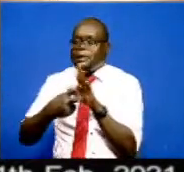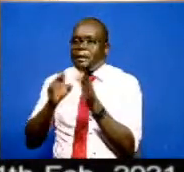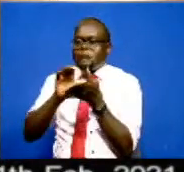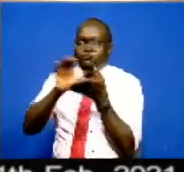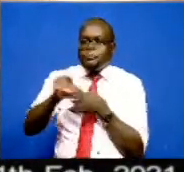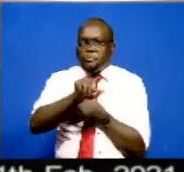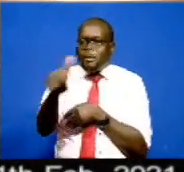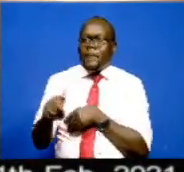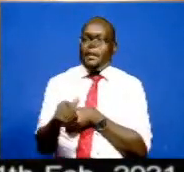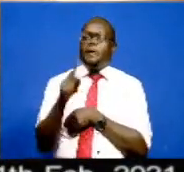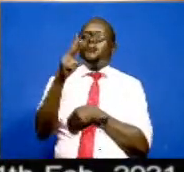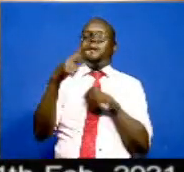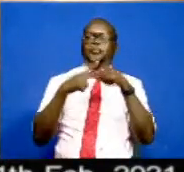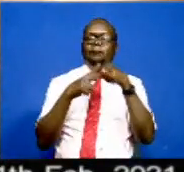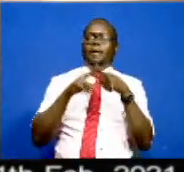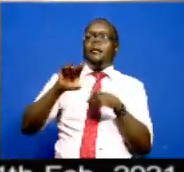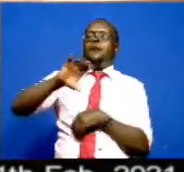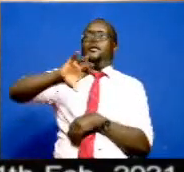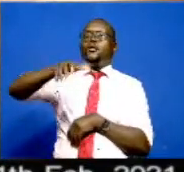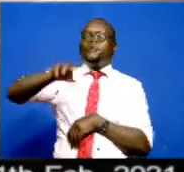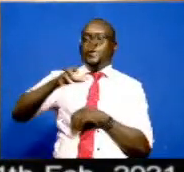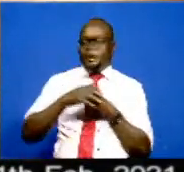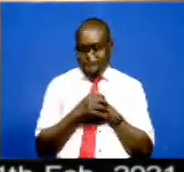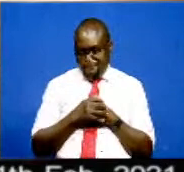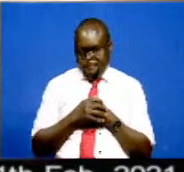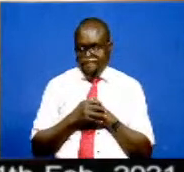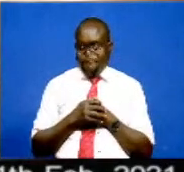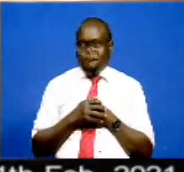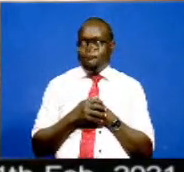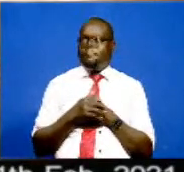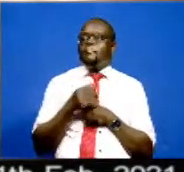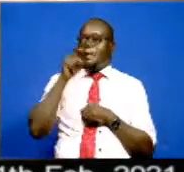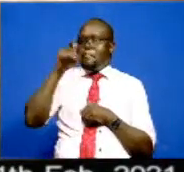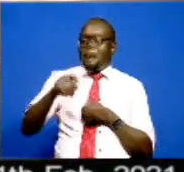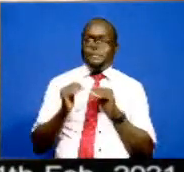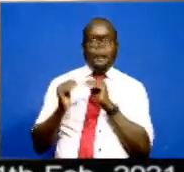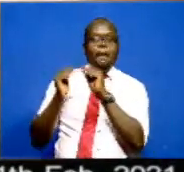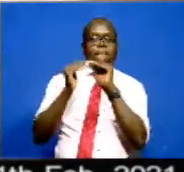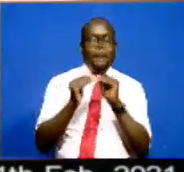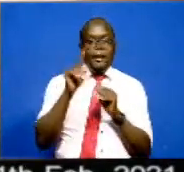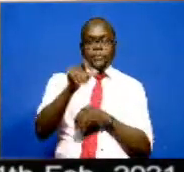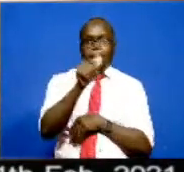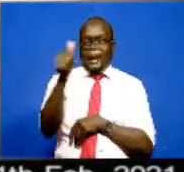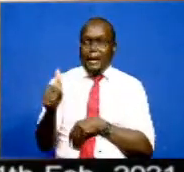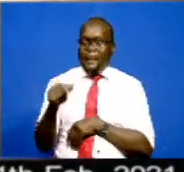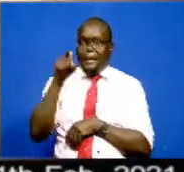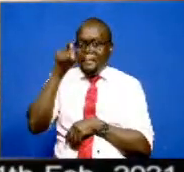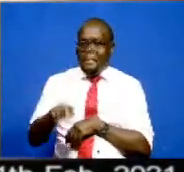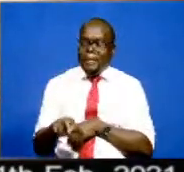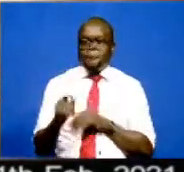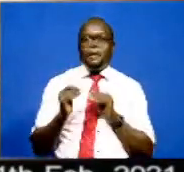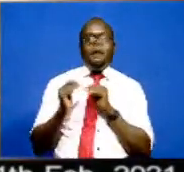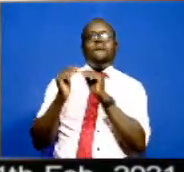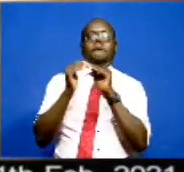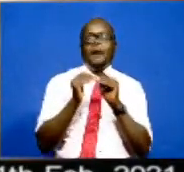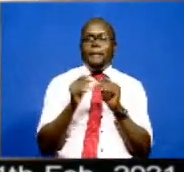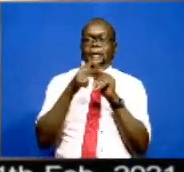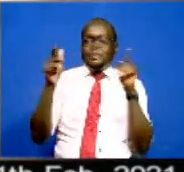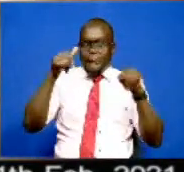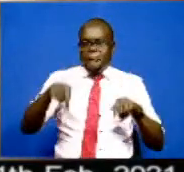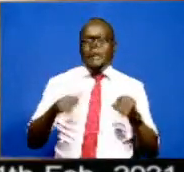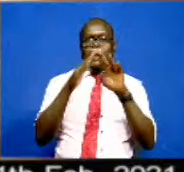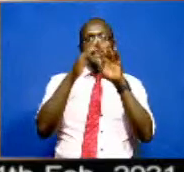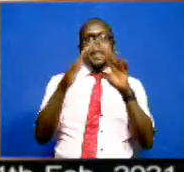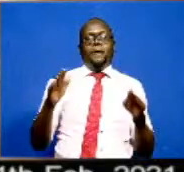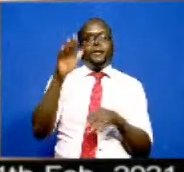those 27 constituencies, Mr. Speaker. Mr. Speaker, let us be fair. The fairness must begin in this House, Mr.